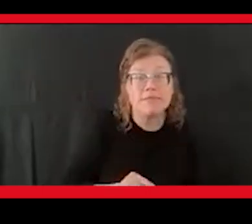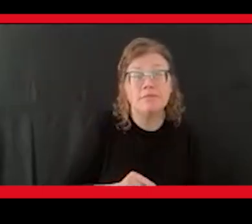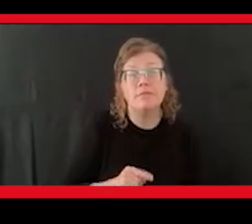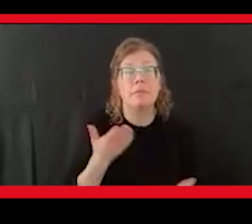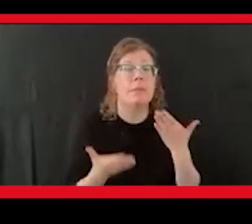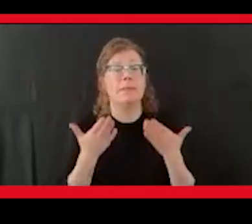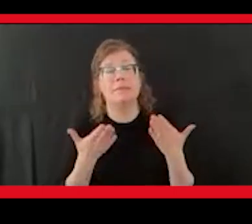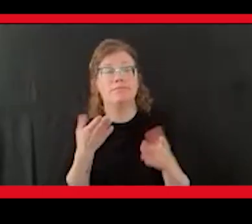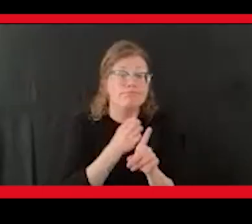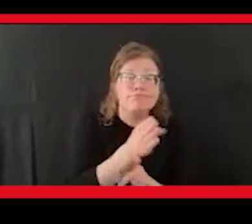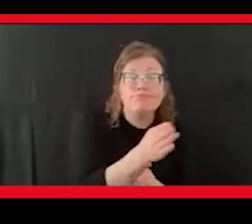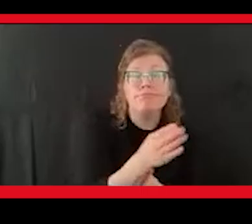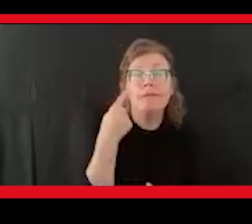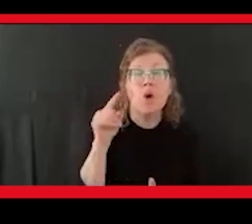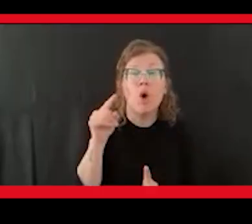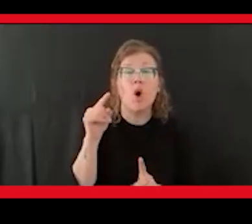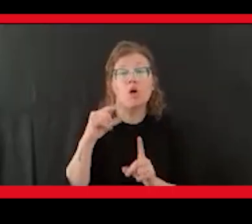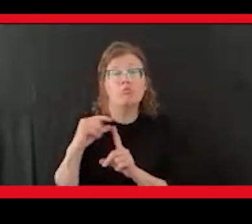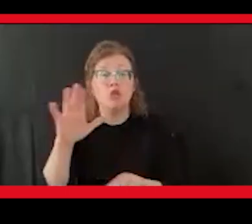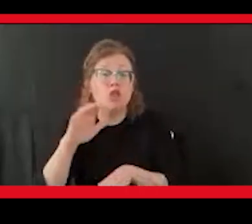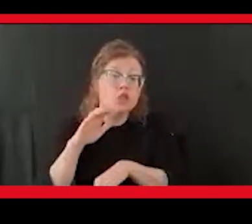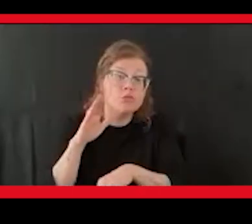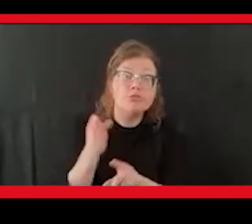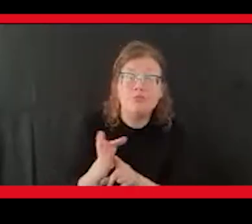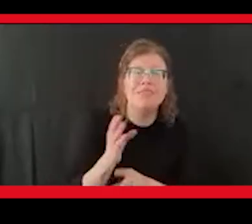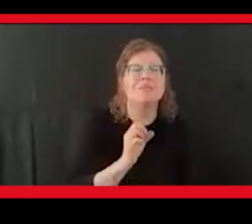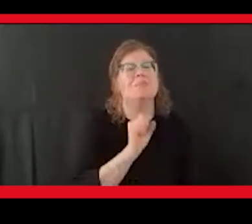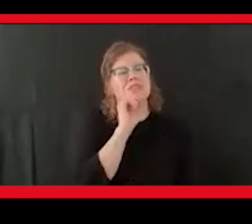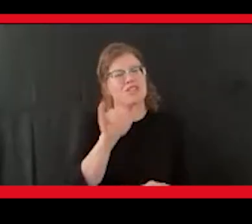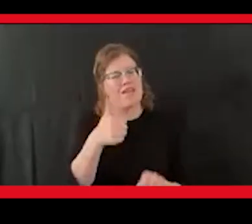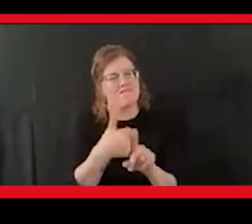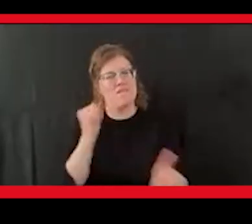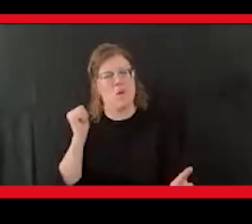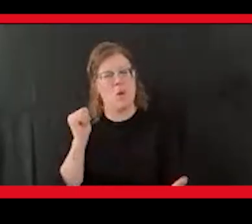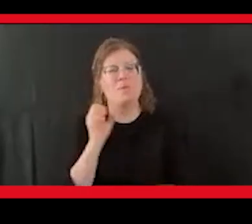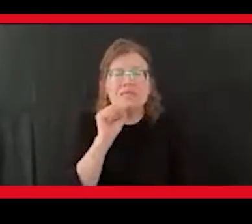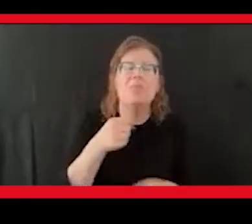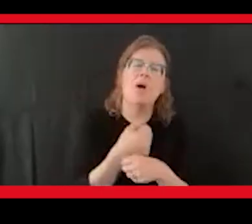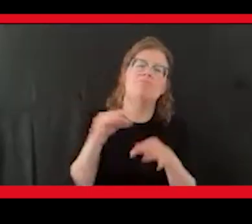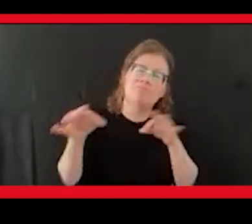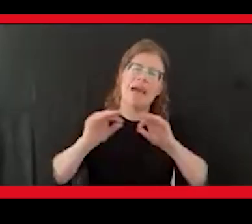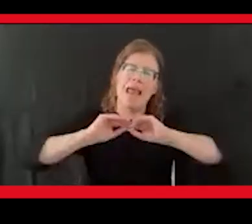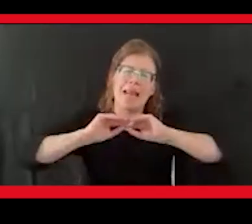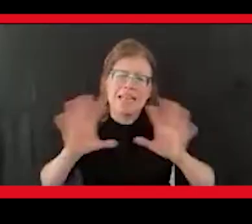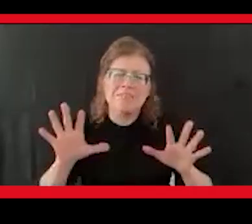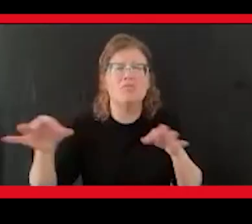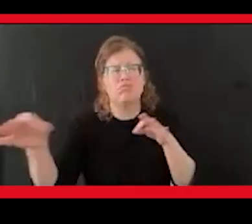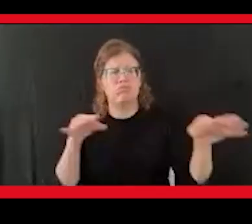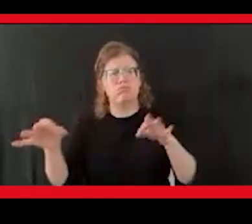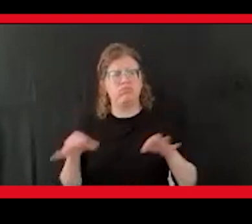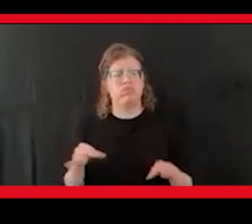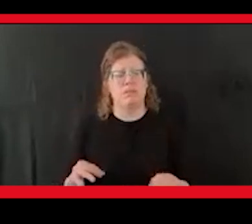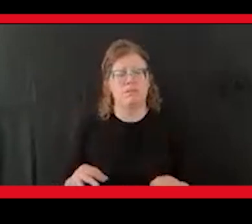There are 2 other questions: artistic impact and community connection. And those sections are